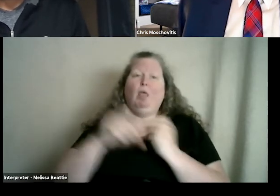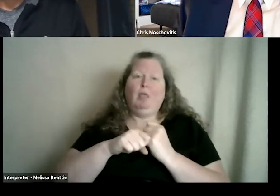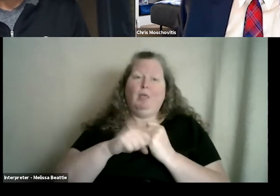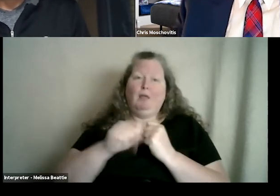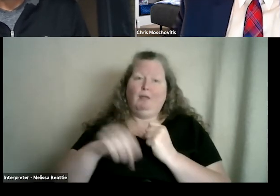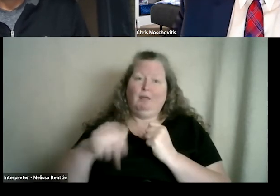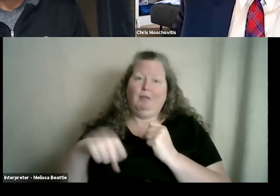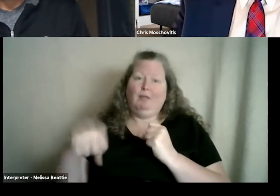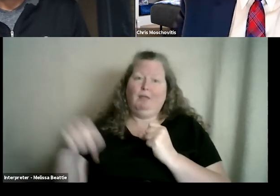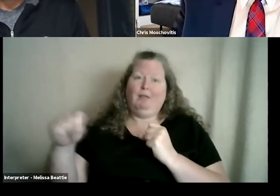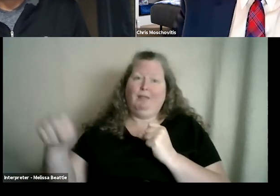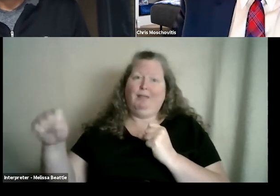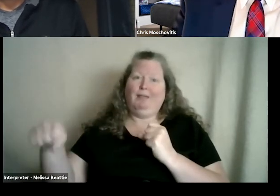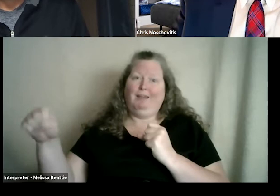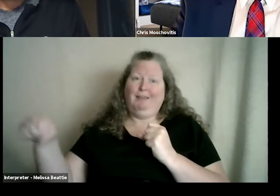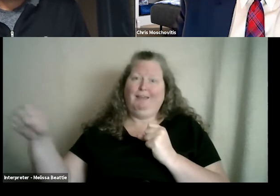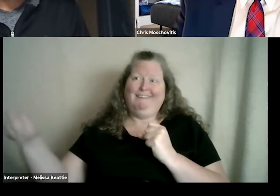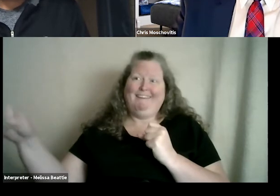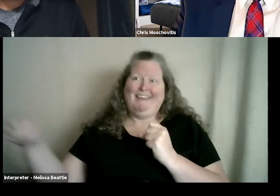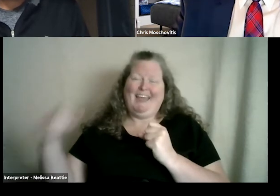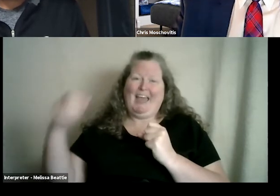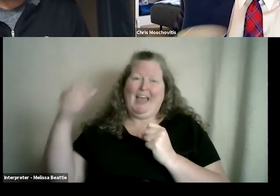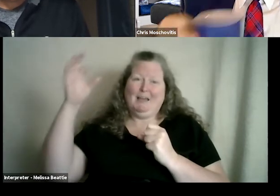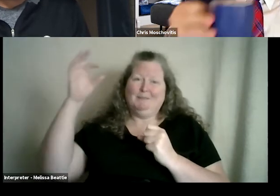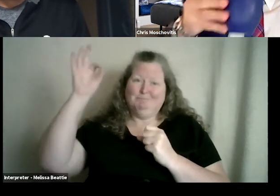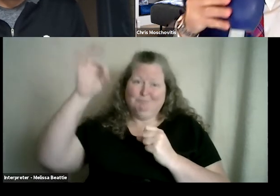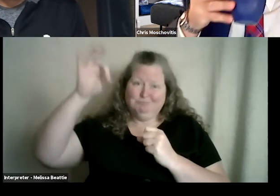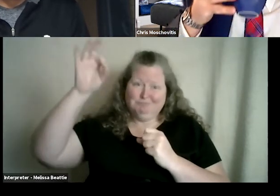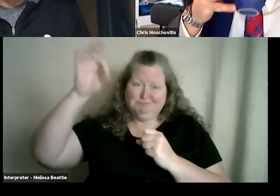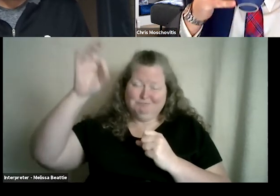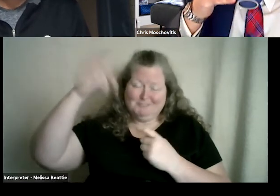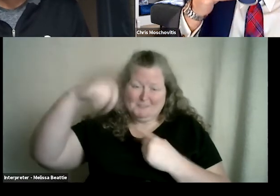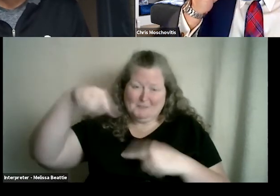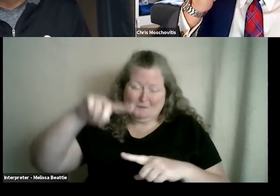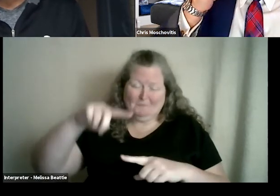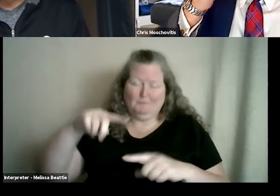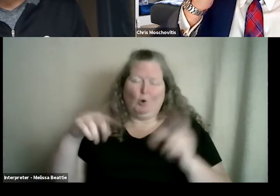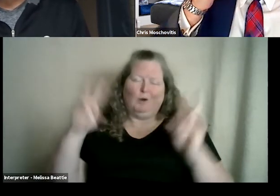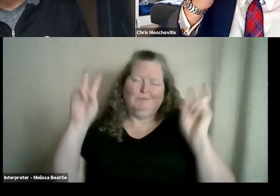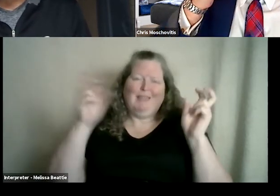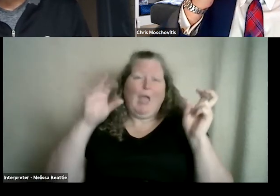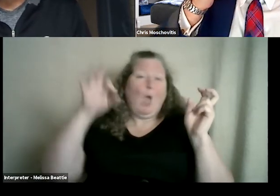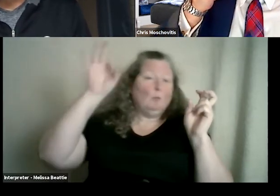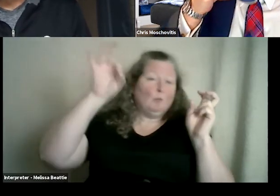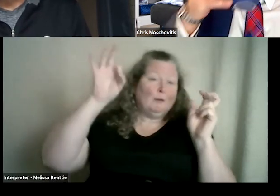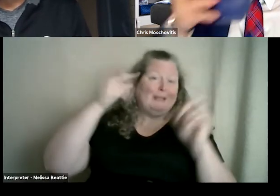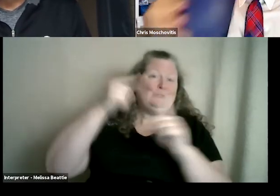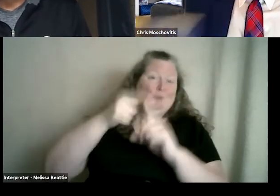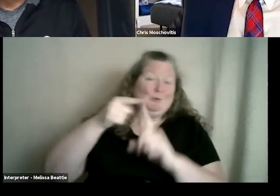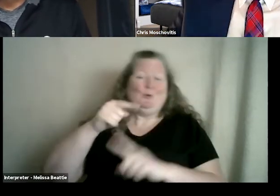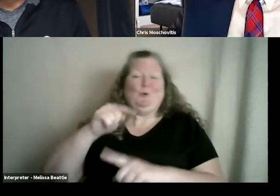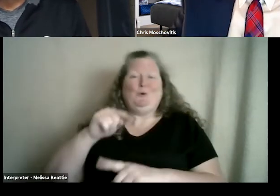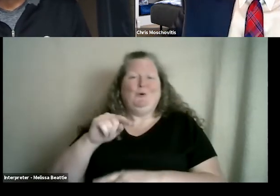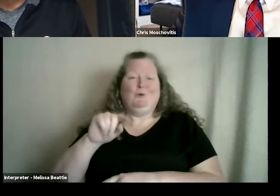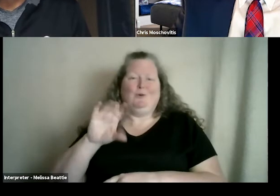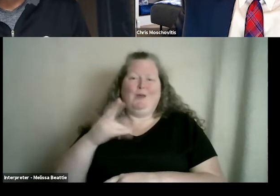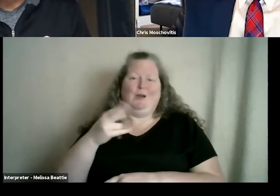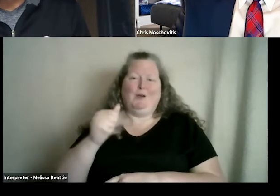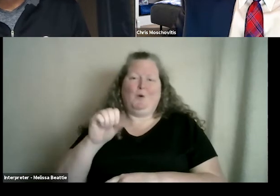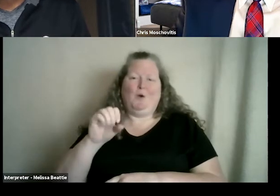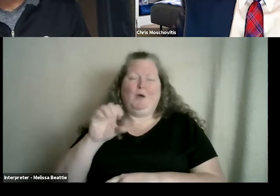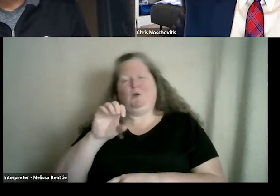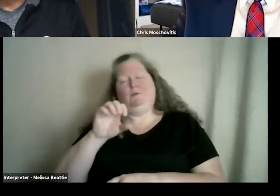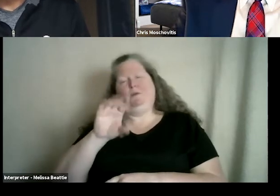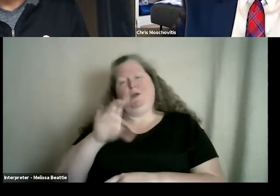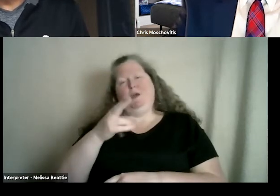sit here and preach to the choir. And that's somewhat of what it is, but that's good. Unfortunately, the people